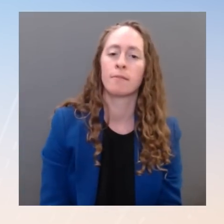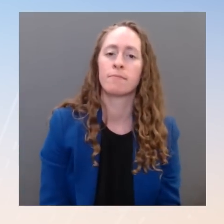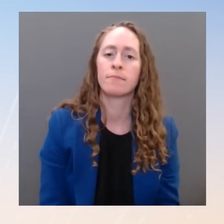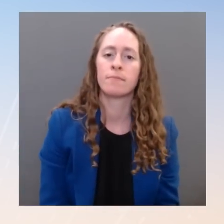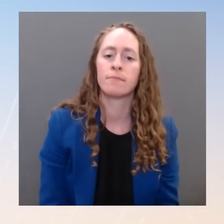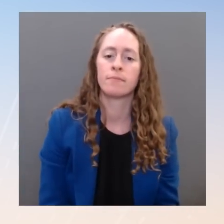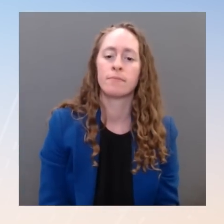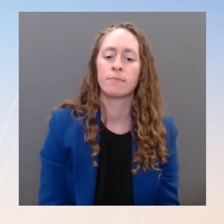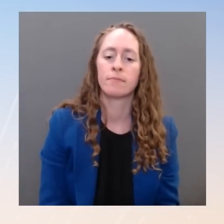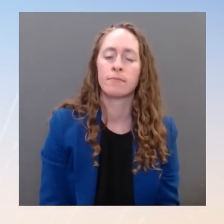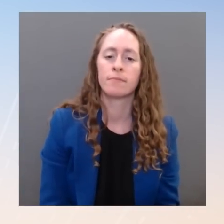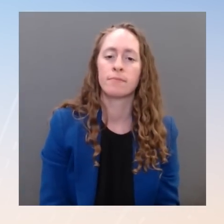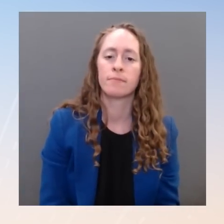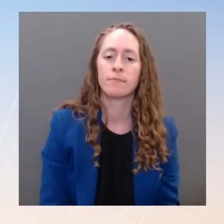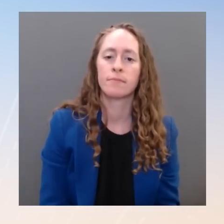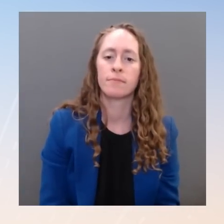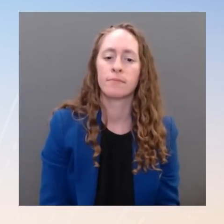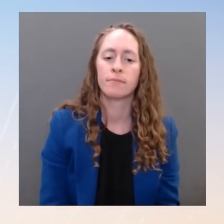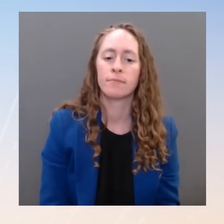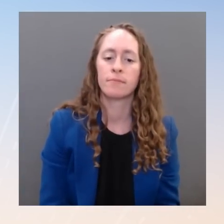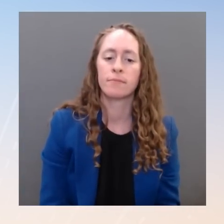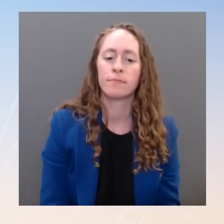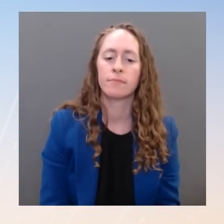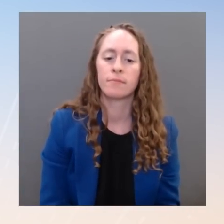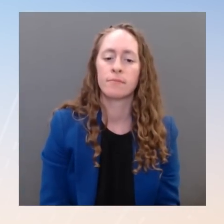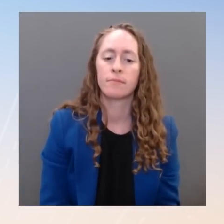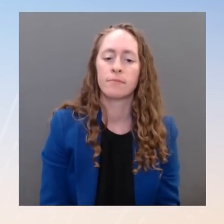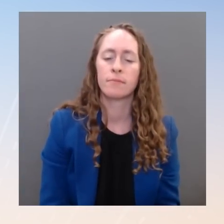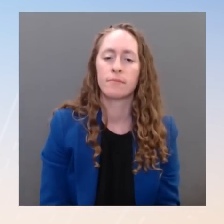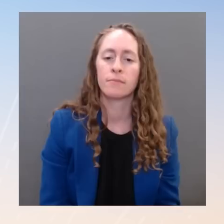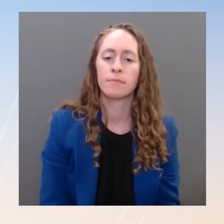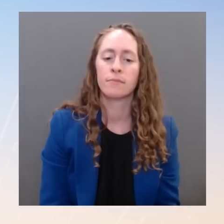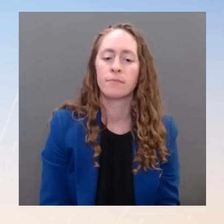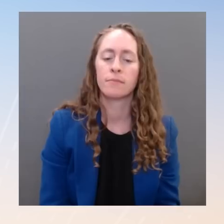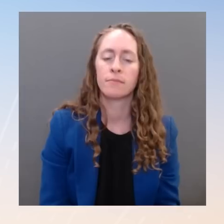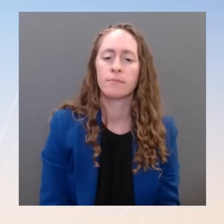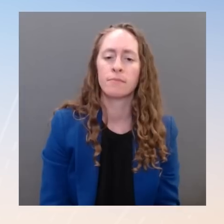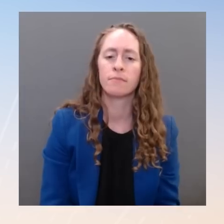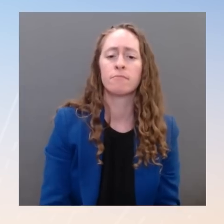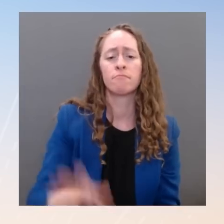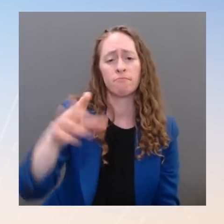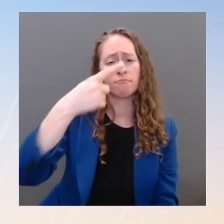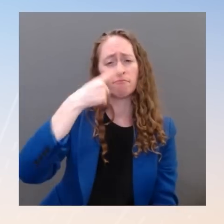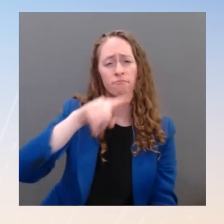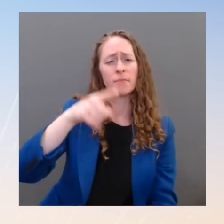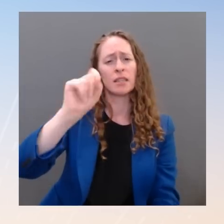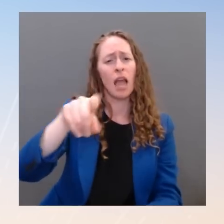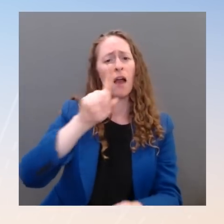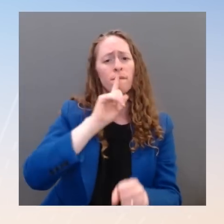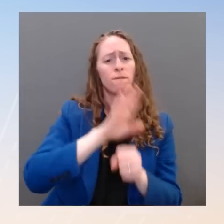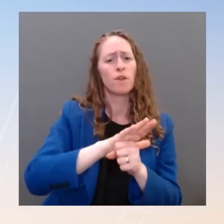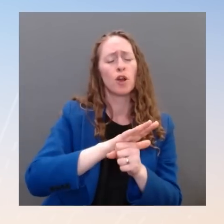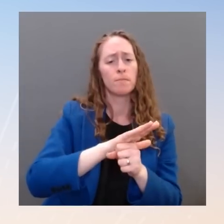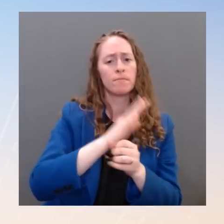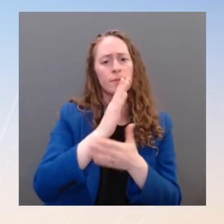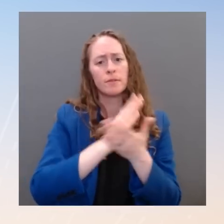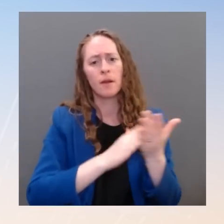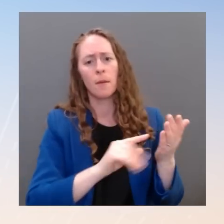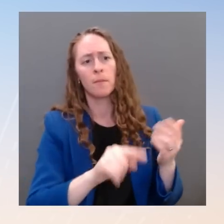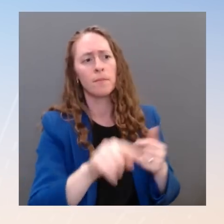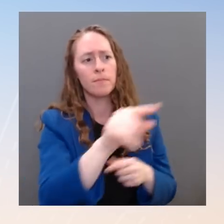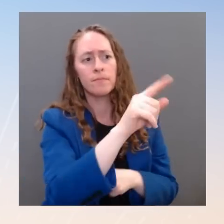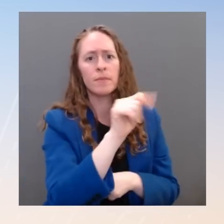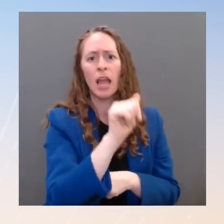Asia. Could you confirm reports by some Asian media outlets that are saying that President Biden is going to announce some kind of